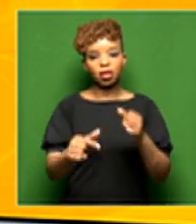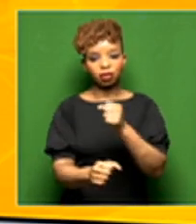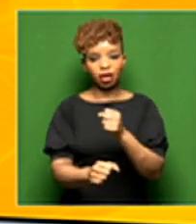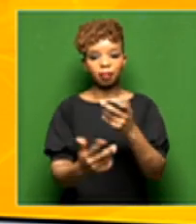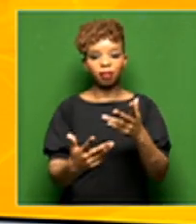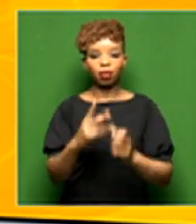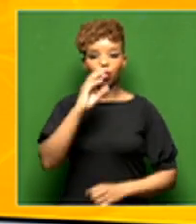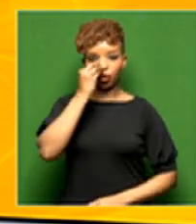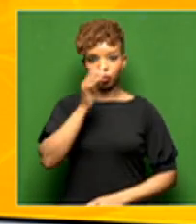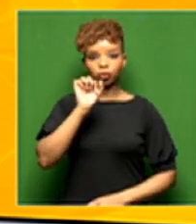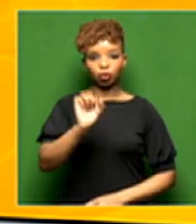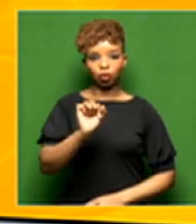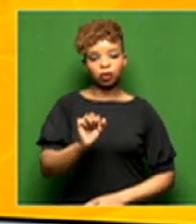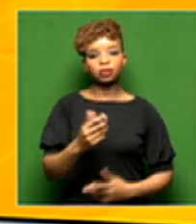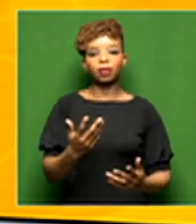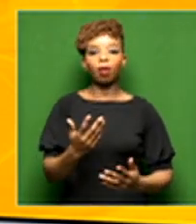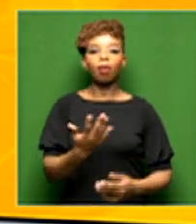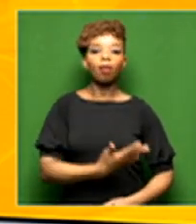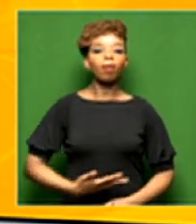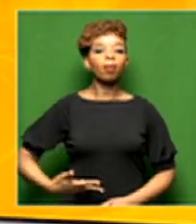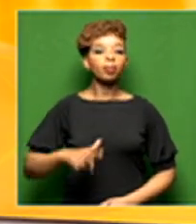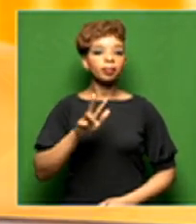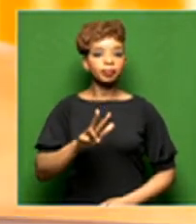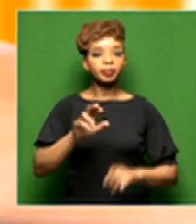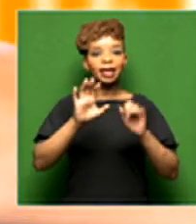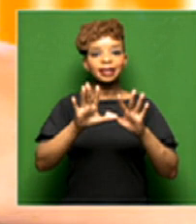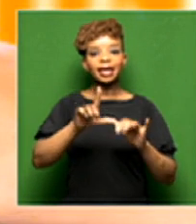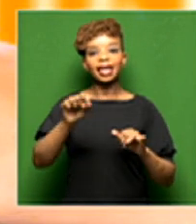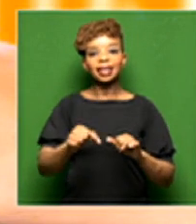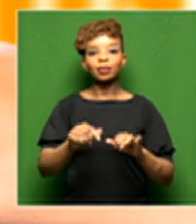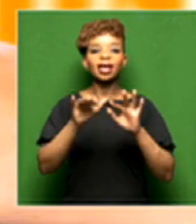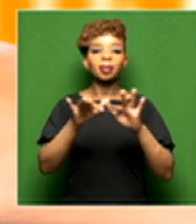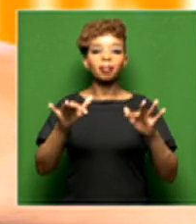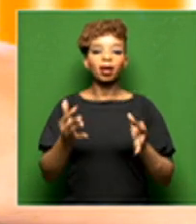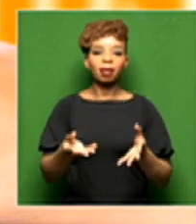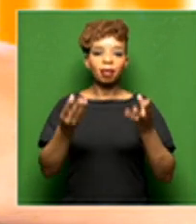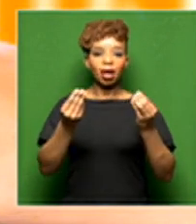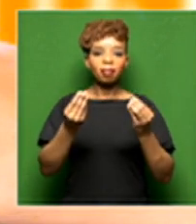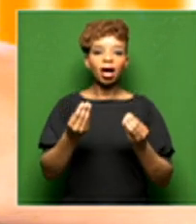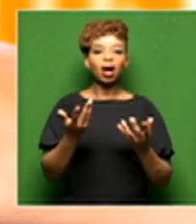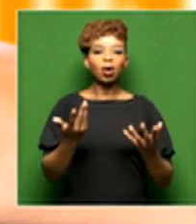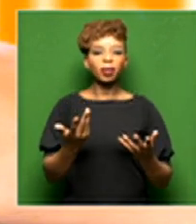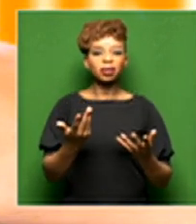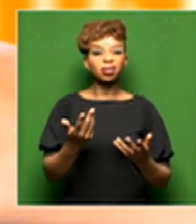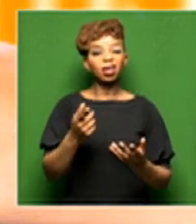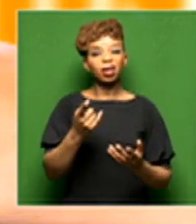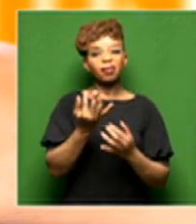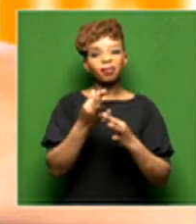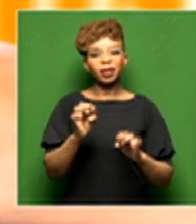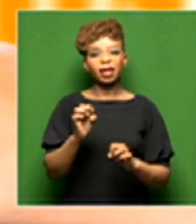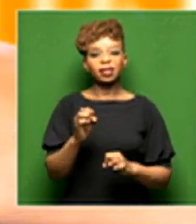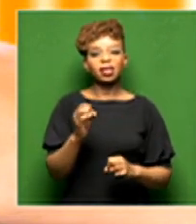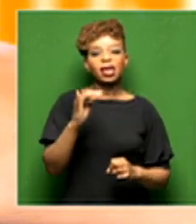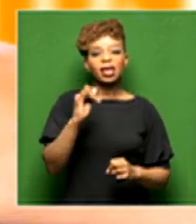Of your 8:30 headlines. Now, 10,000 vulnerable residents based in the Eastern Cape have received a month's supply worth of free immune